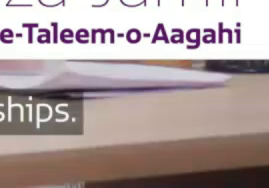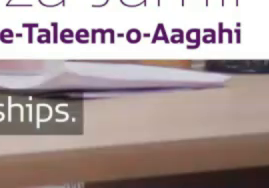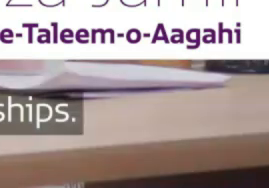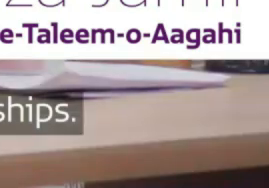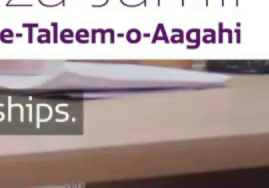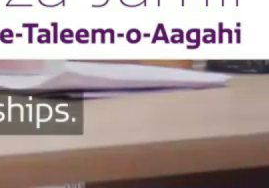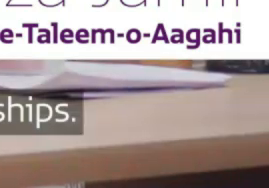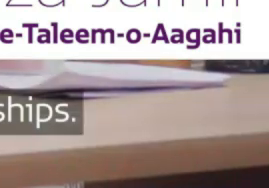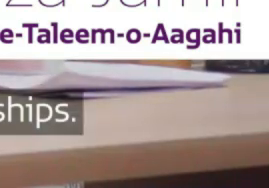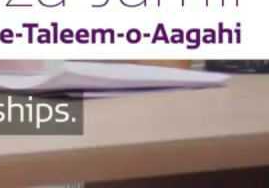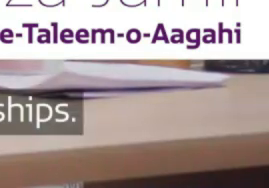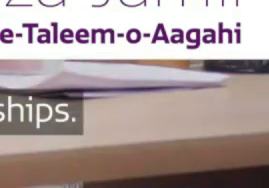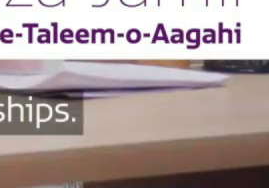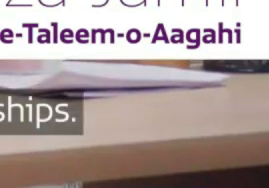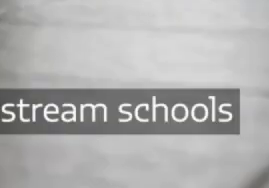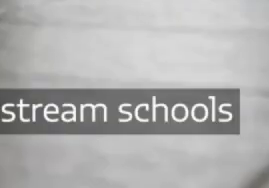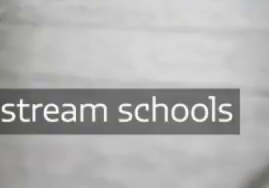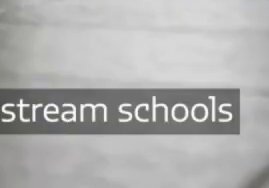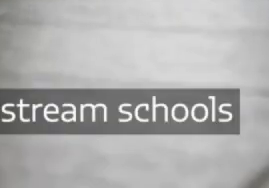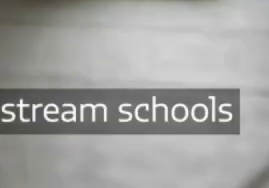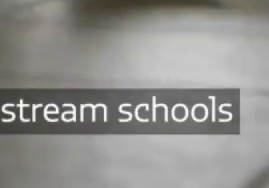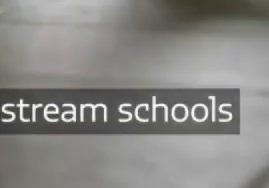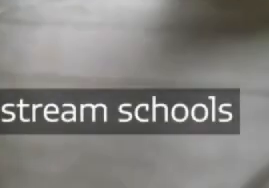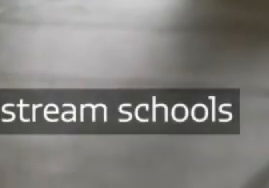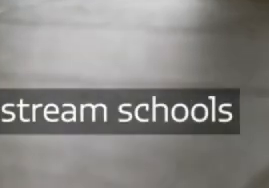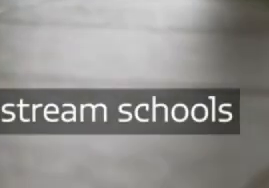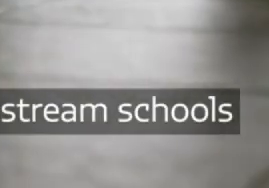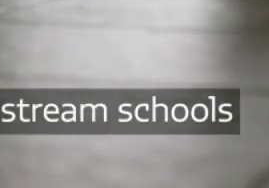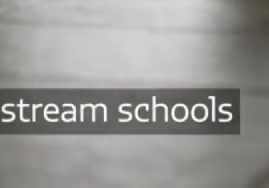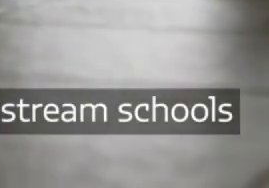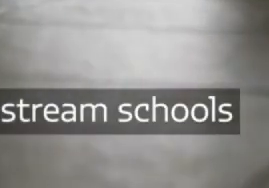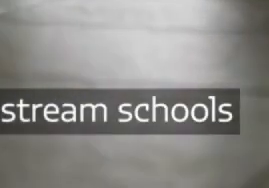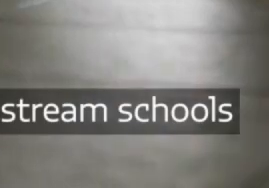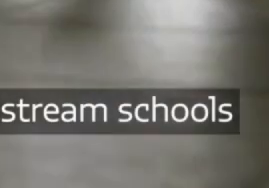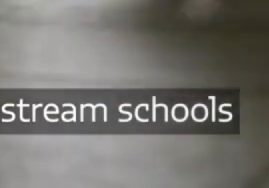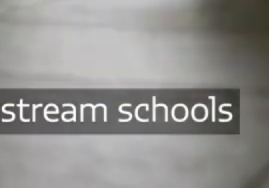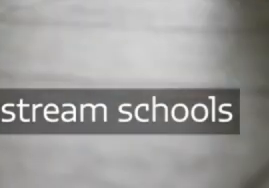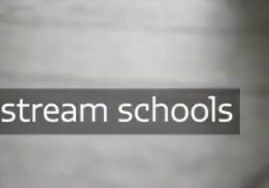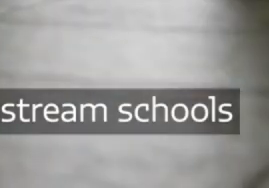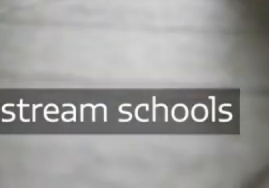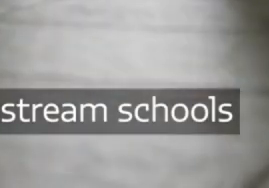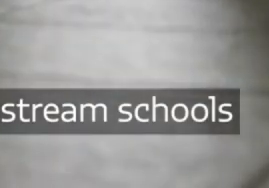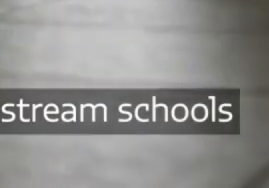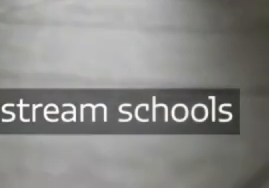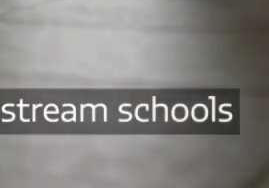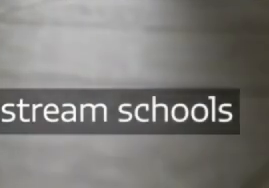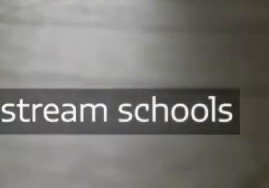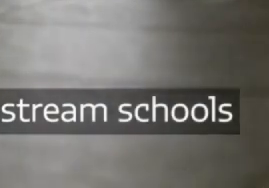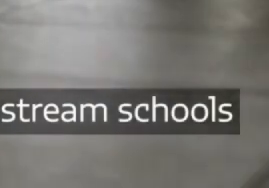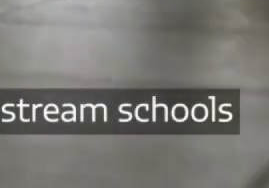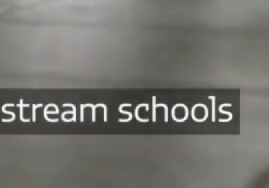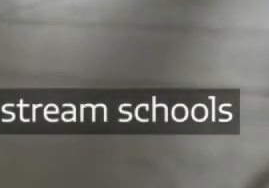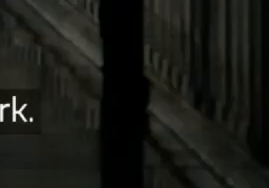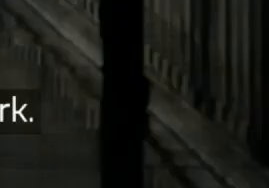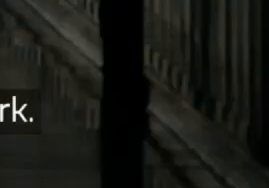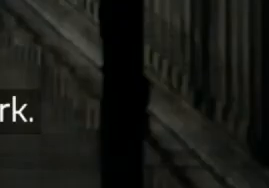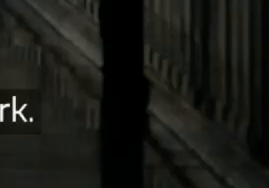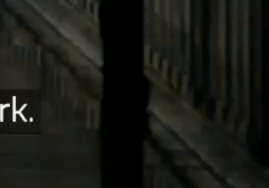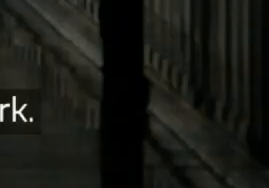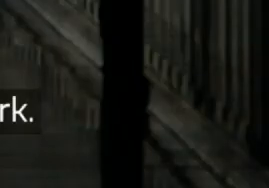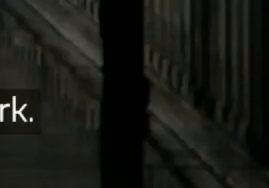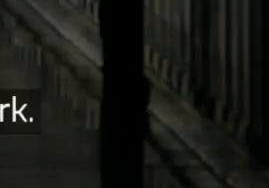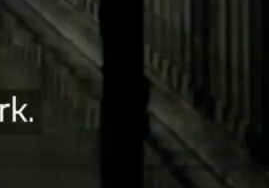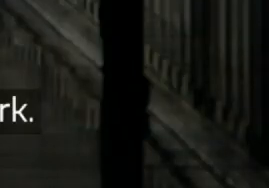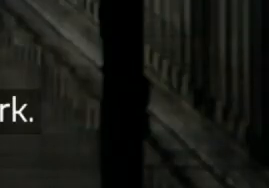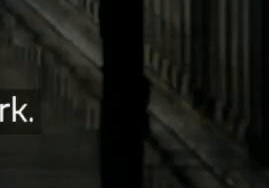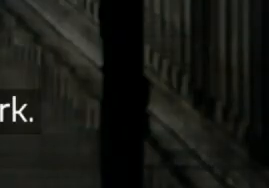and sustained partnerships. But simply moving students from special schools into mainstream schools that lack